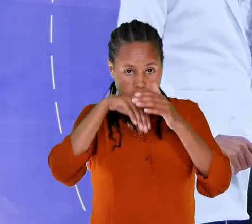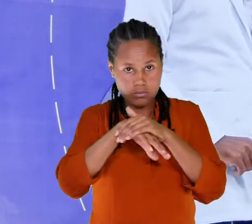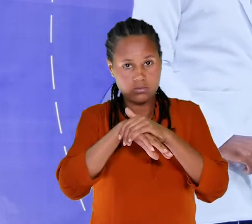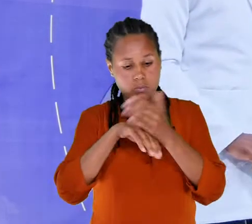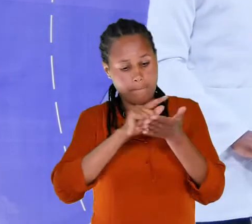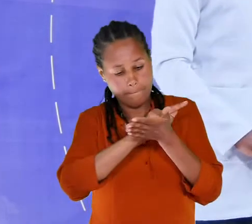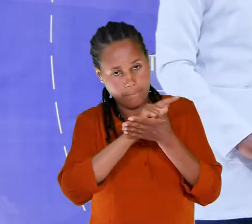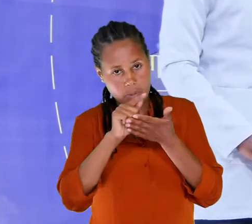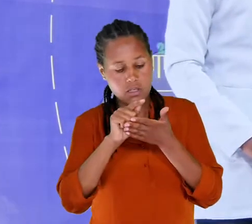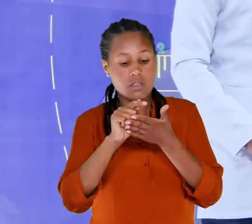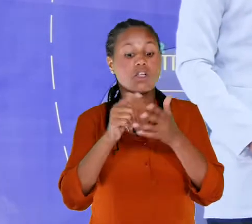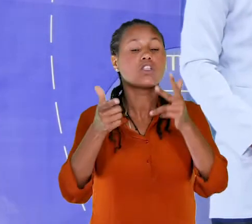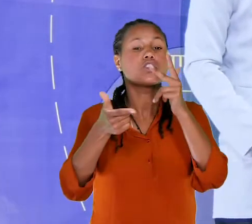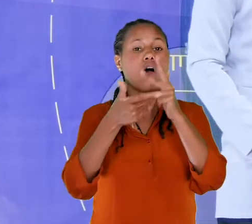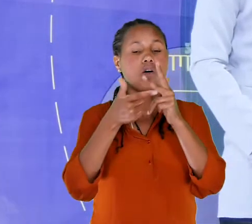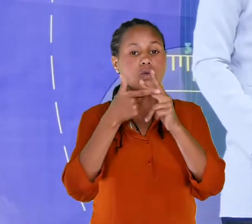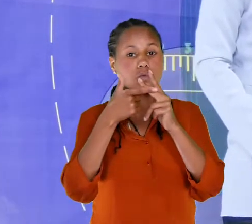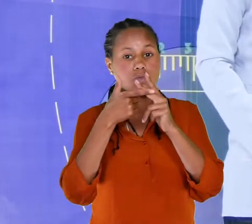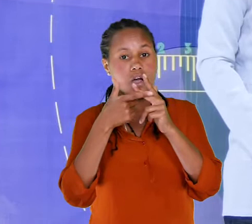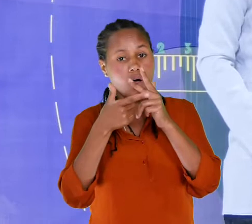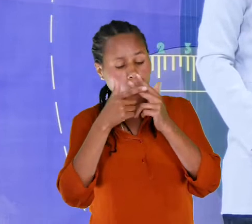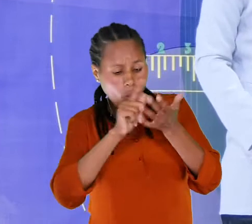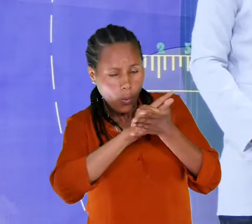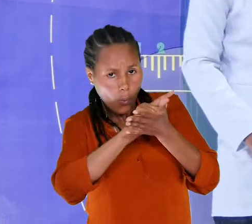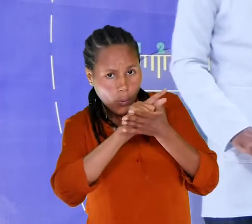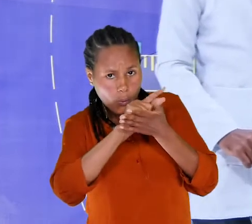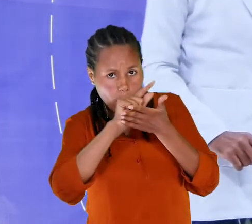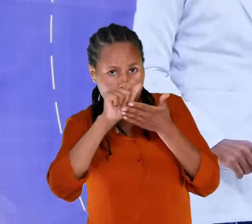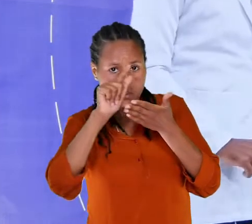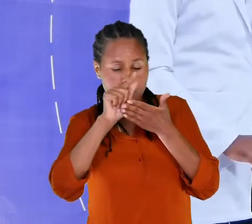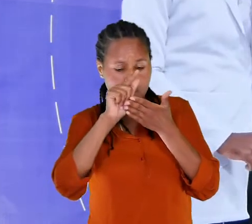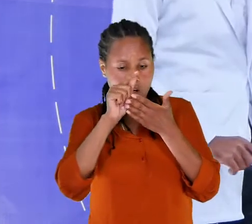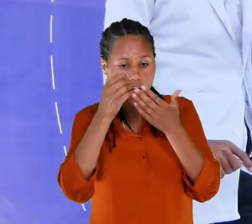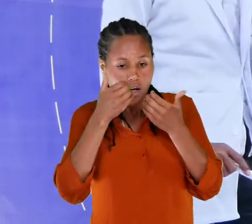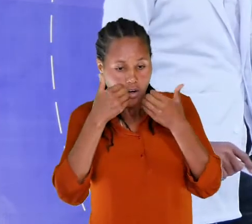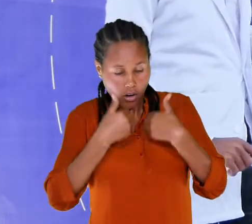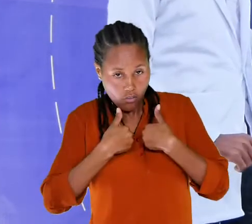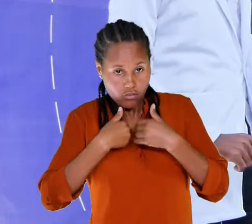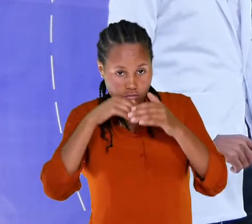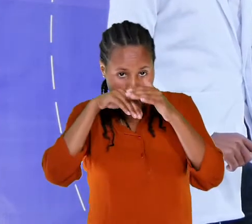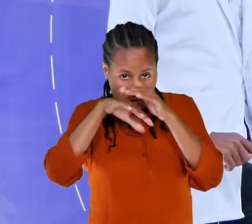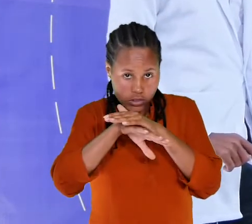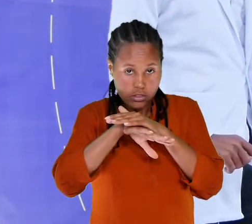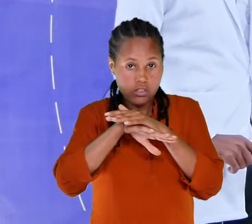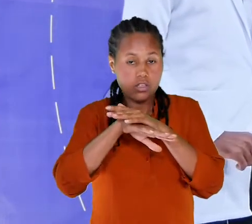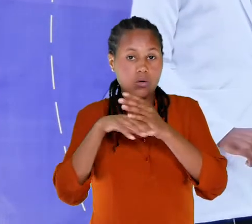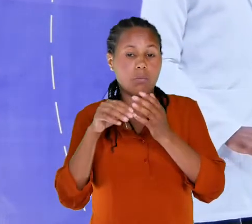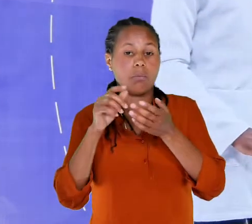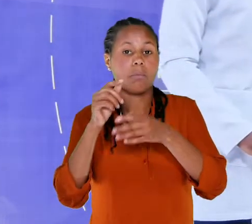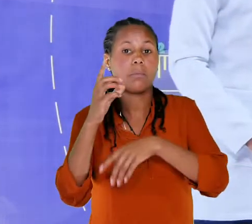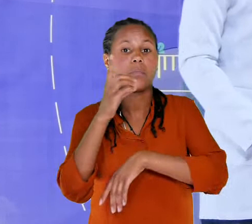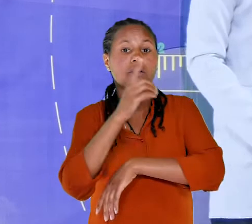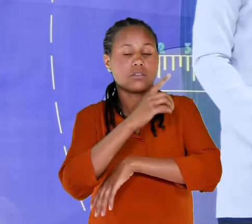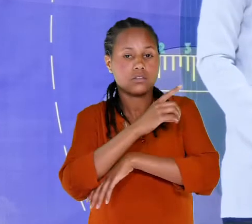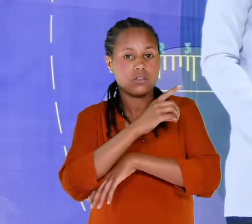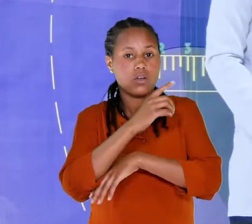third, how many weeks are there in a month? The fifth, how